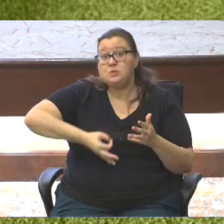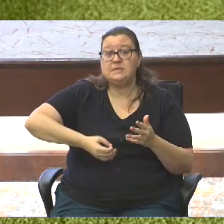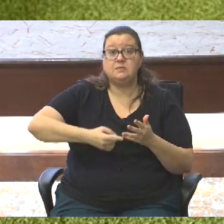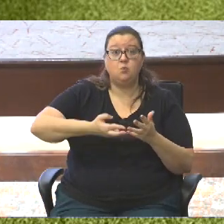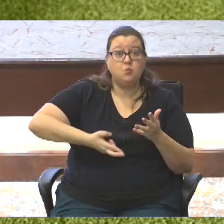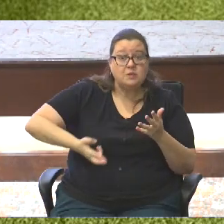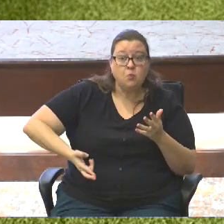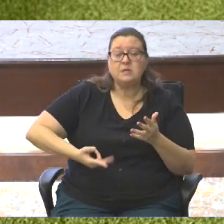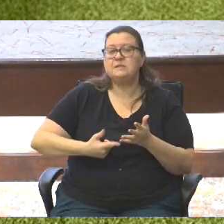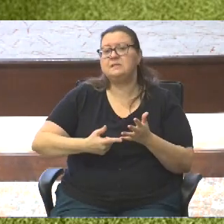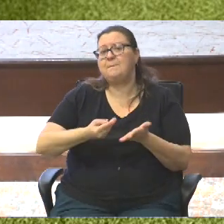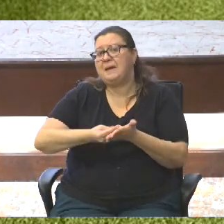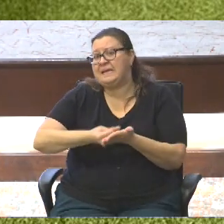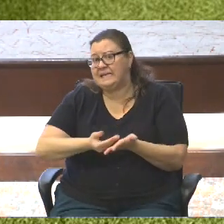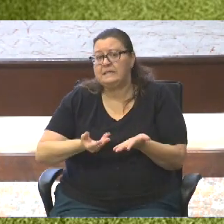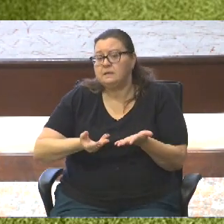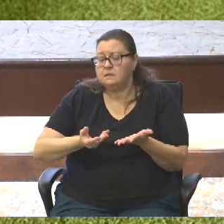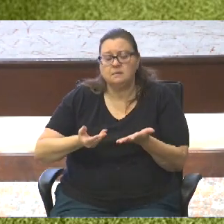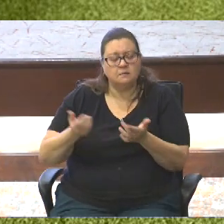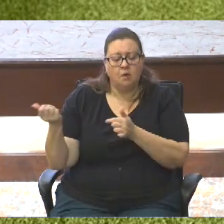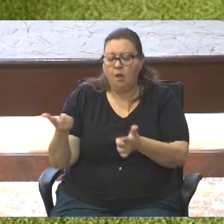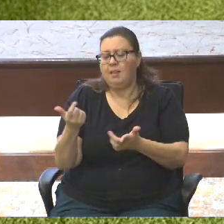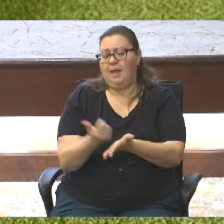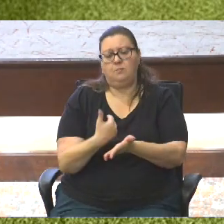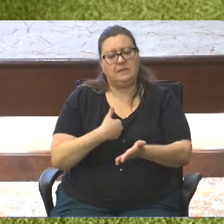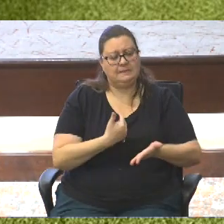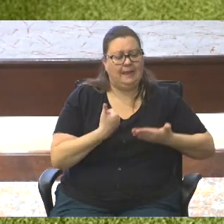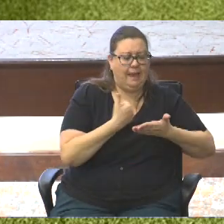or a monetary donation, it helps us help more animals.